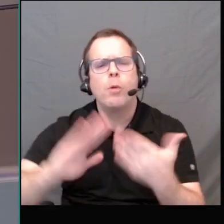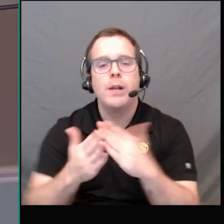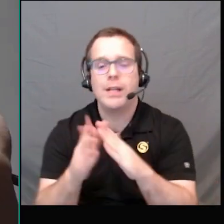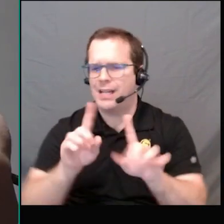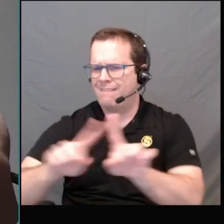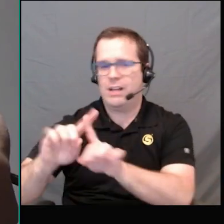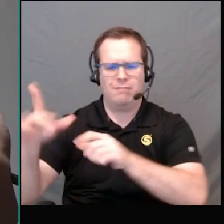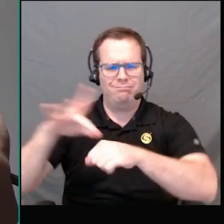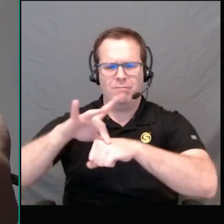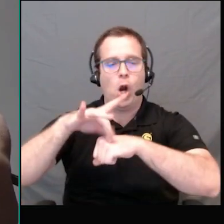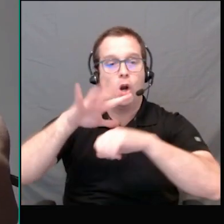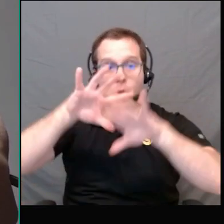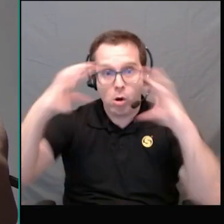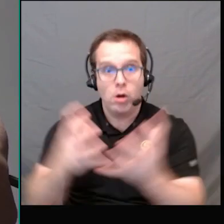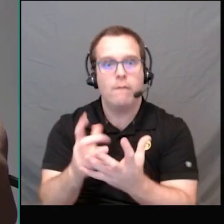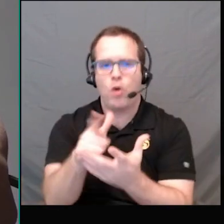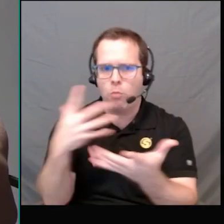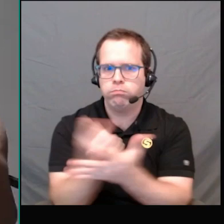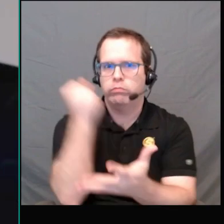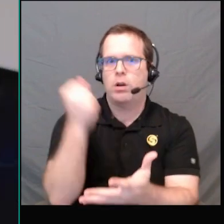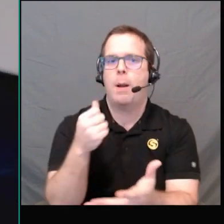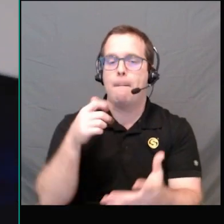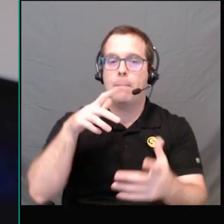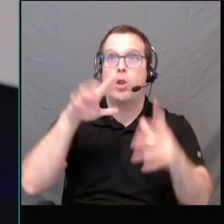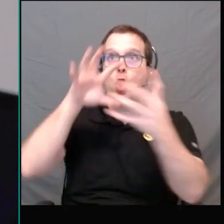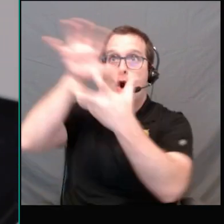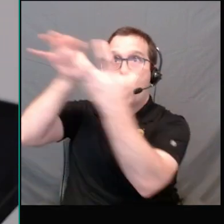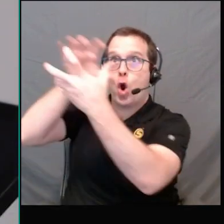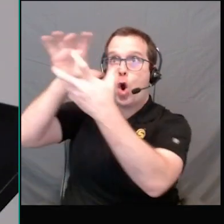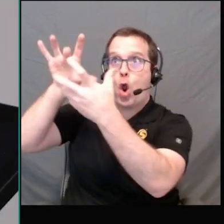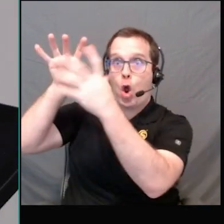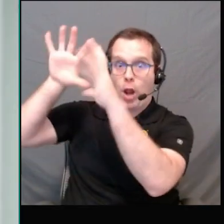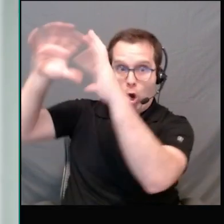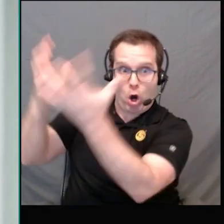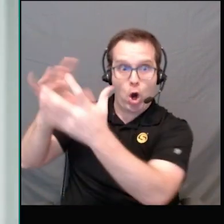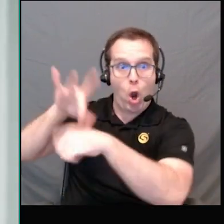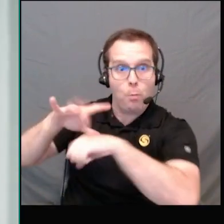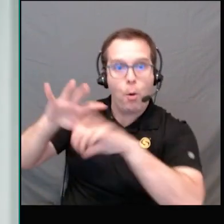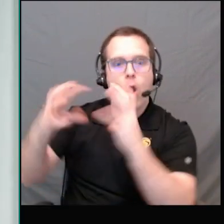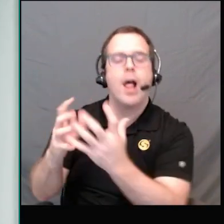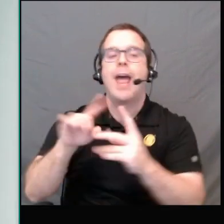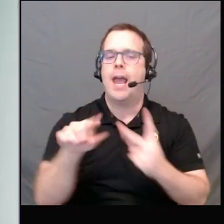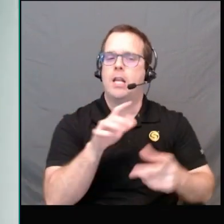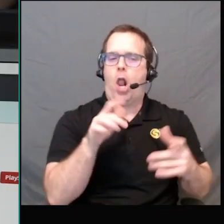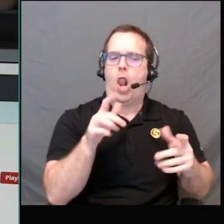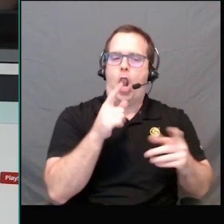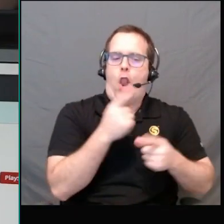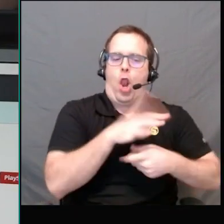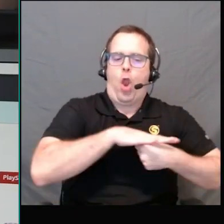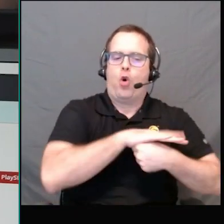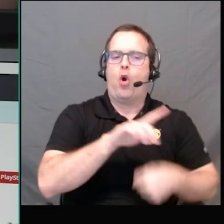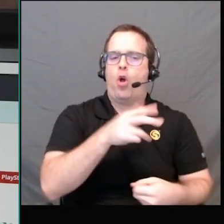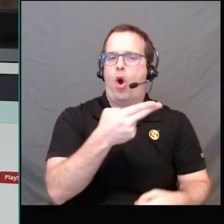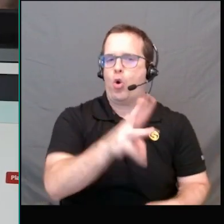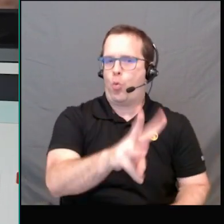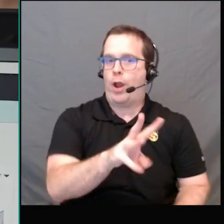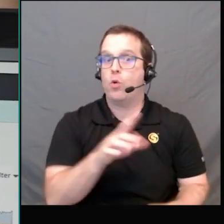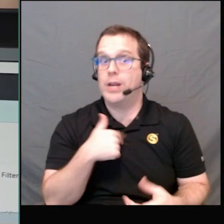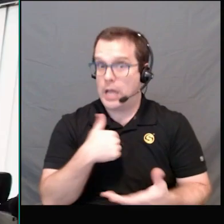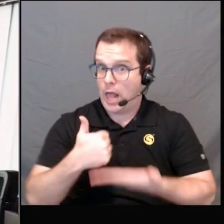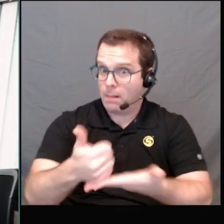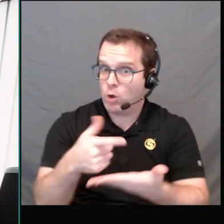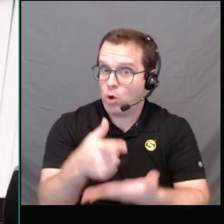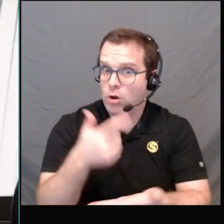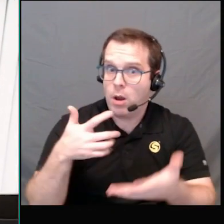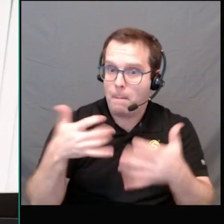that leverage both the power of the global cloud and the latest local hardware. We can help you engage your players longer and